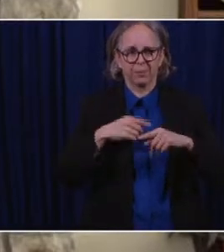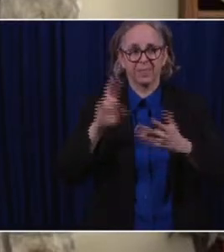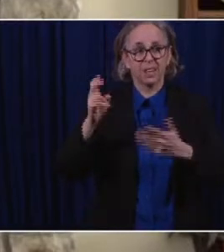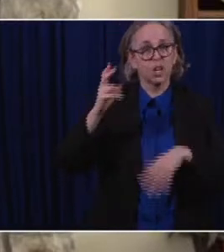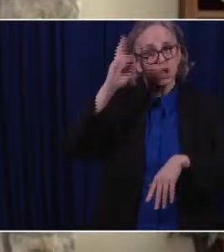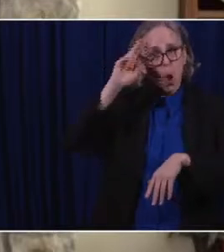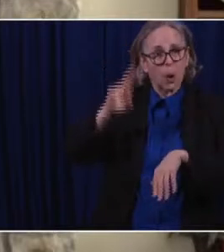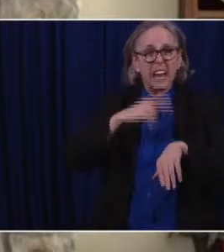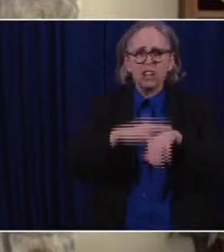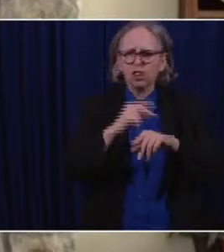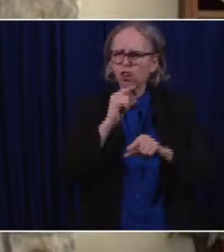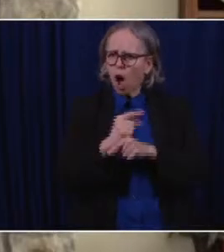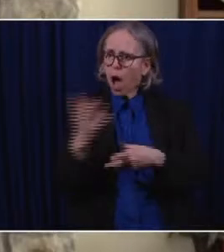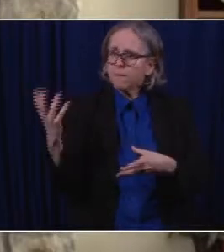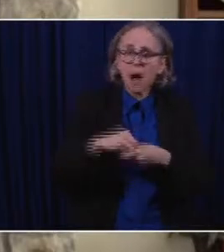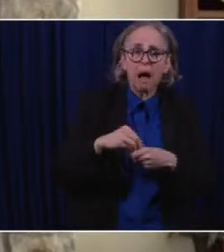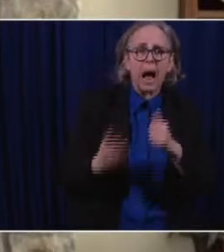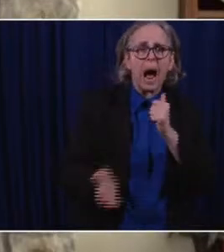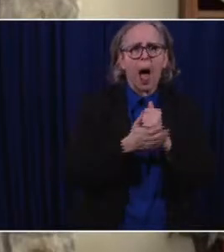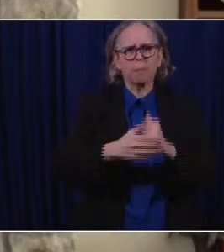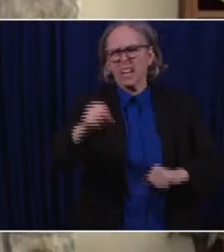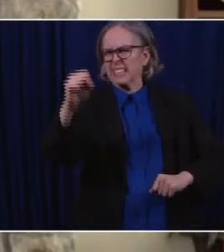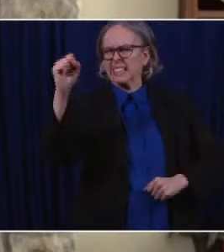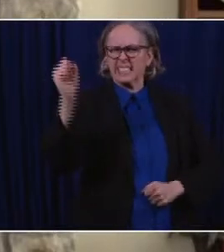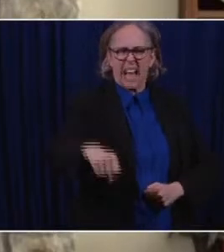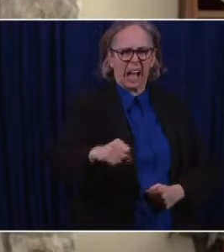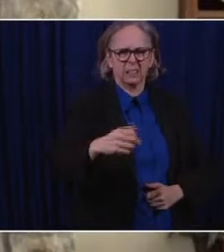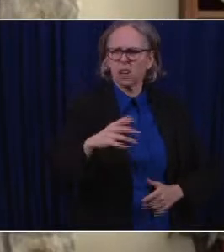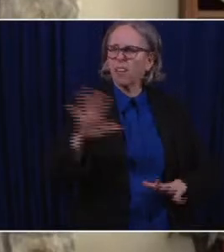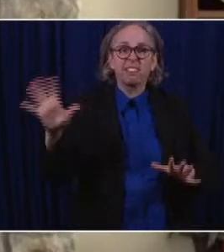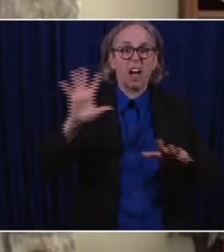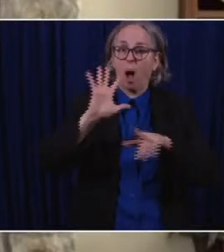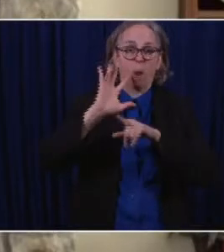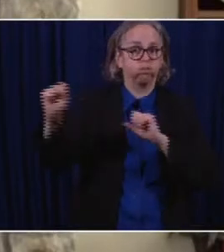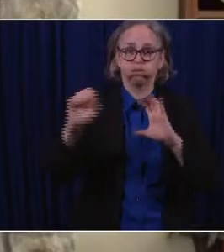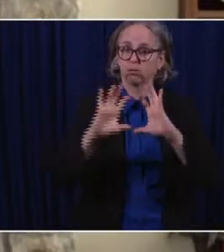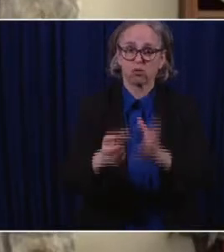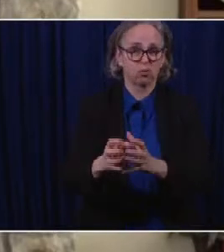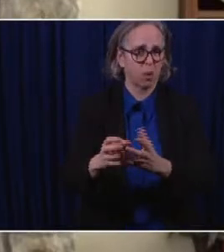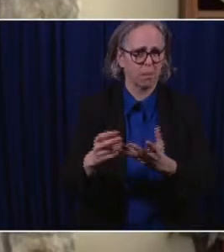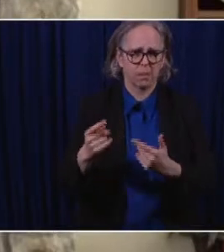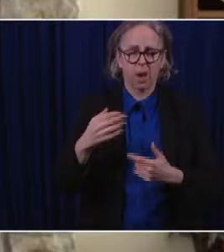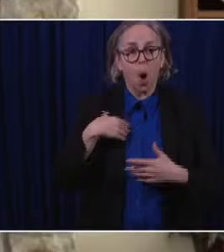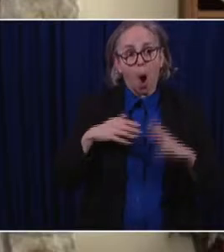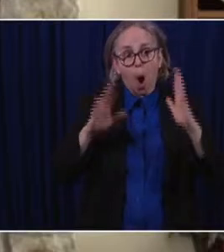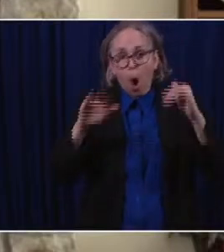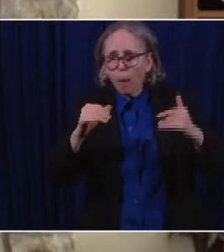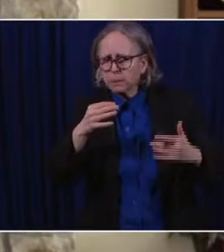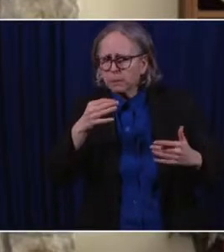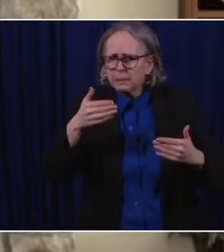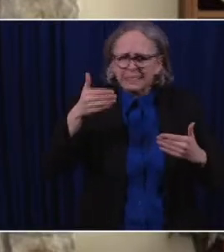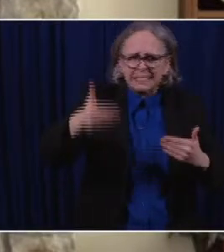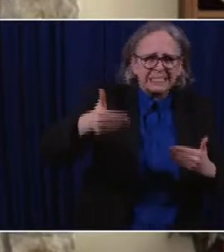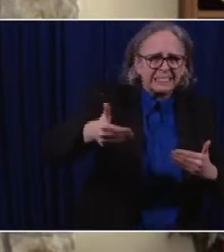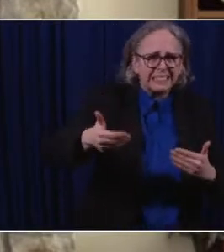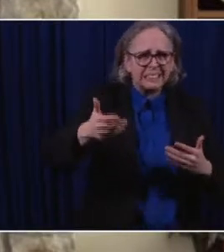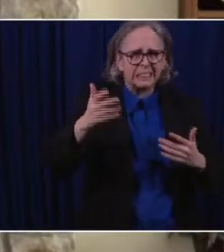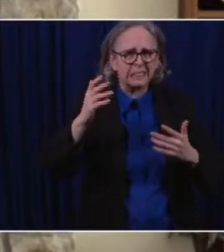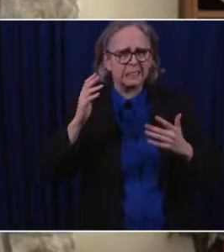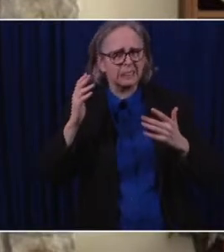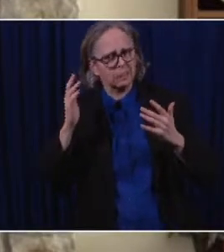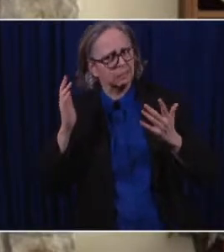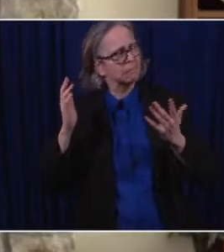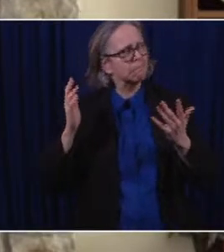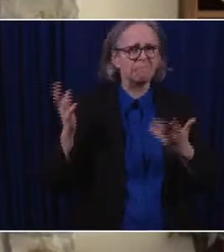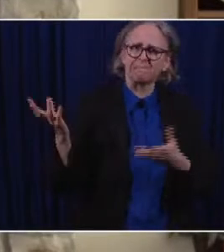been great. What we hope is that in the not too distant future, our biggest challenge is figuring out how to